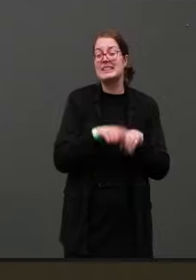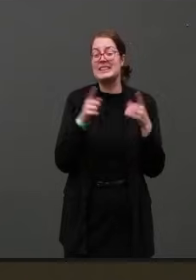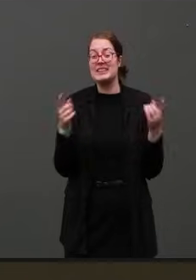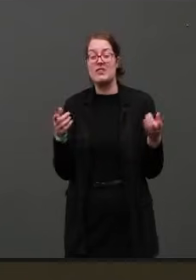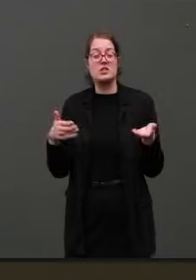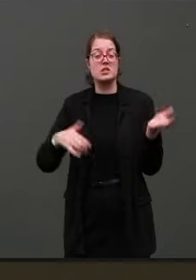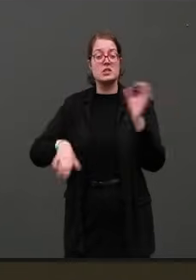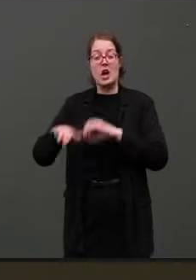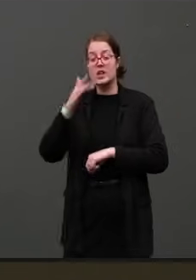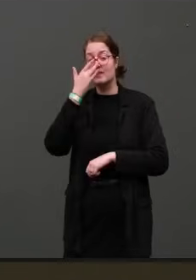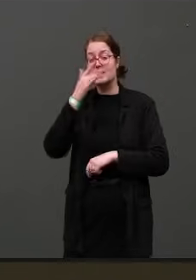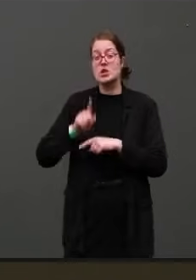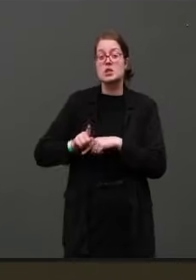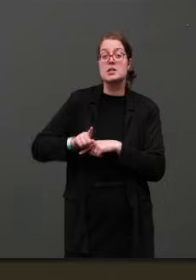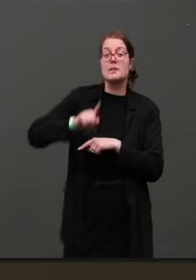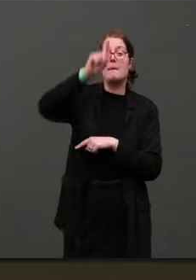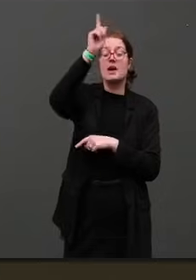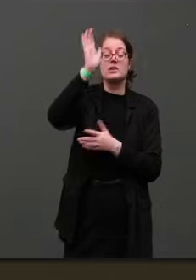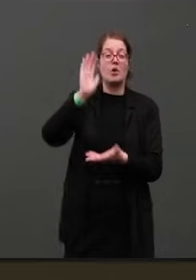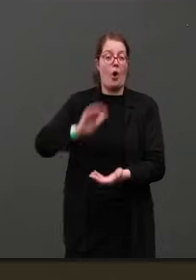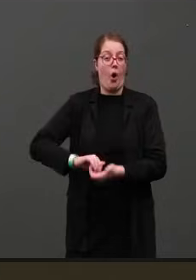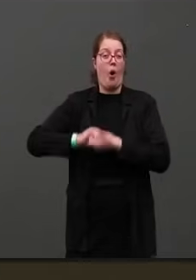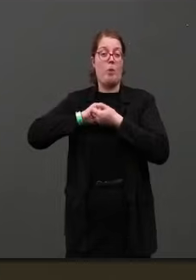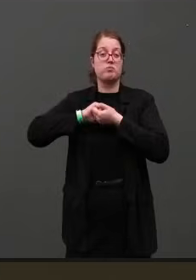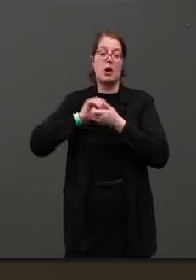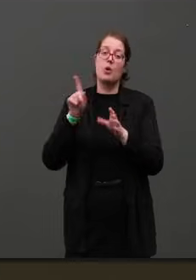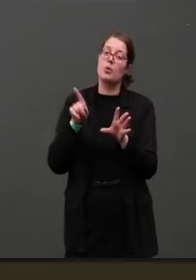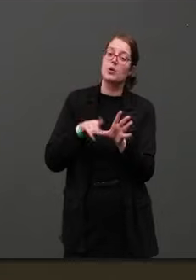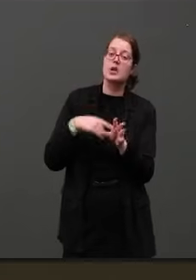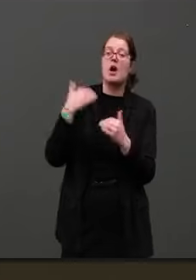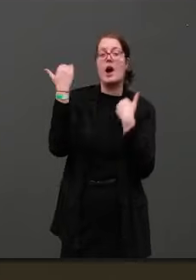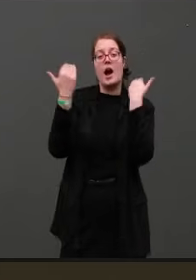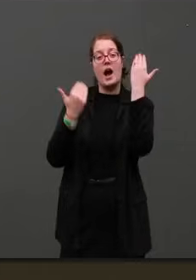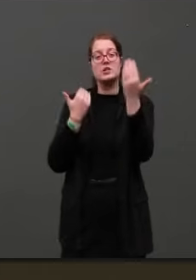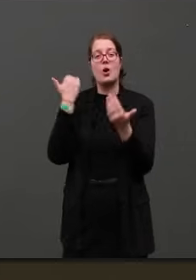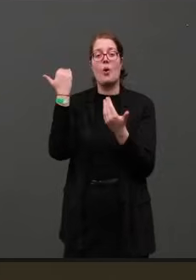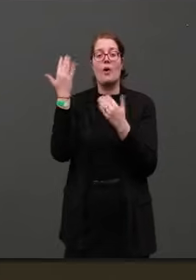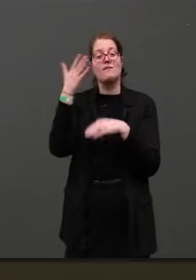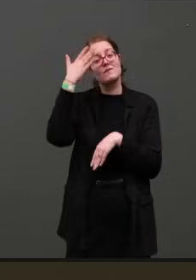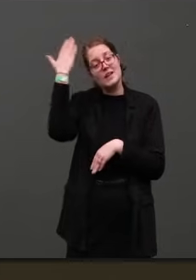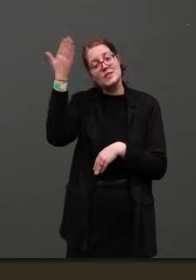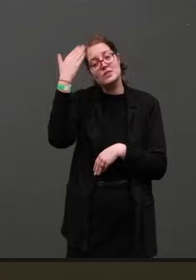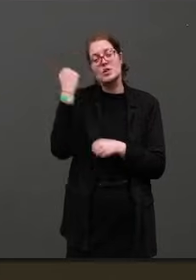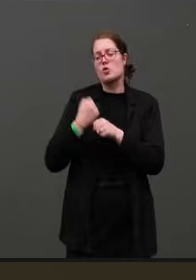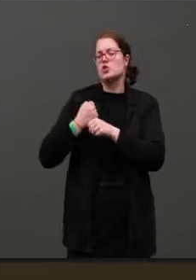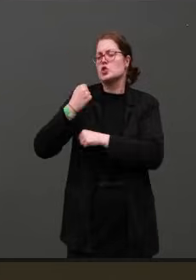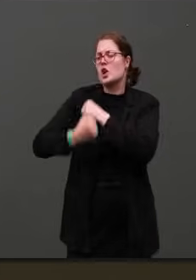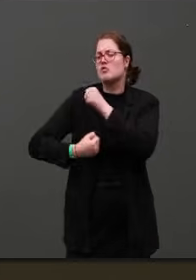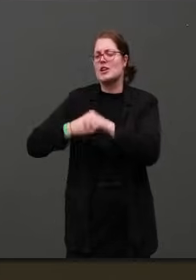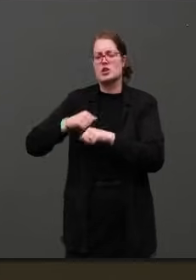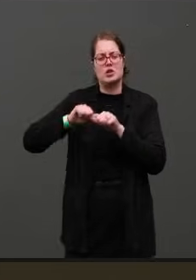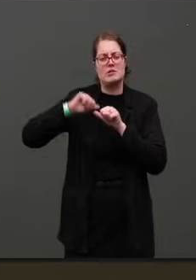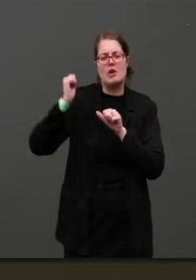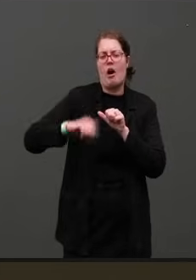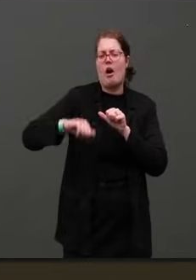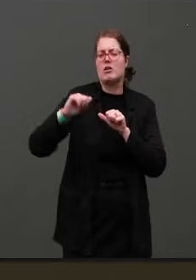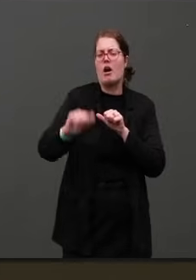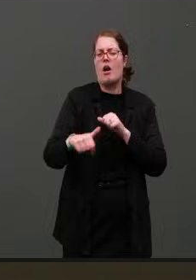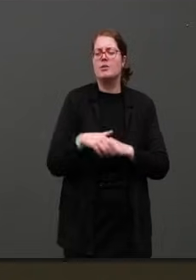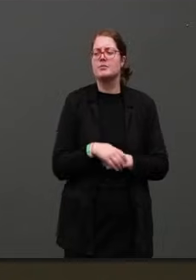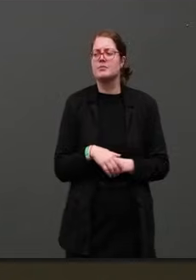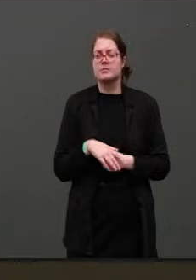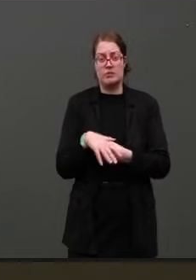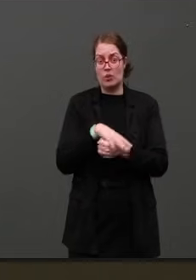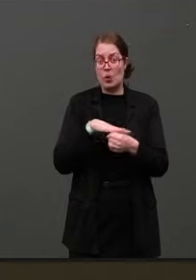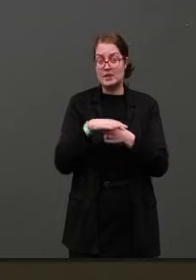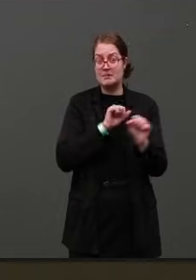or a YA urban fantasy or a generational saga and so on. But whatever your context is, characters who behave